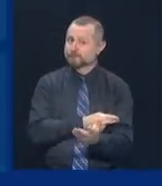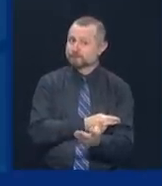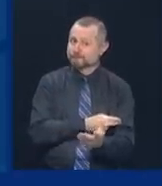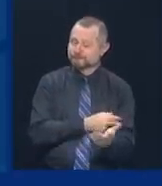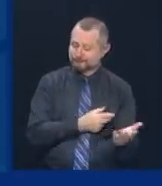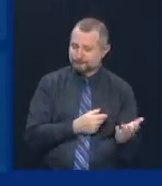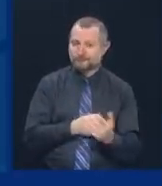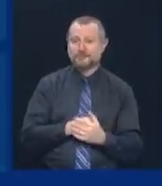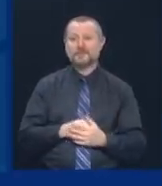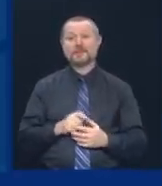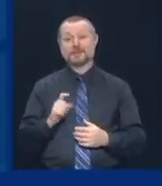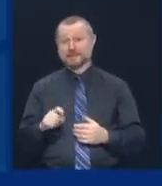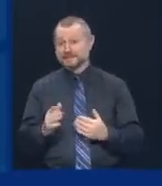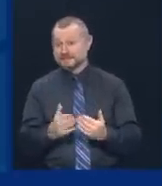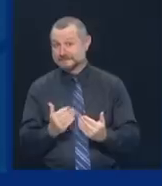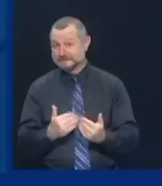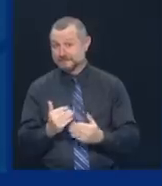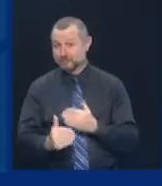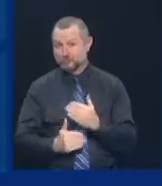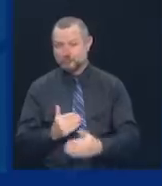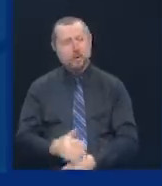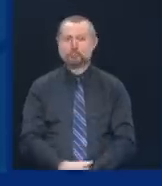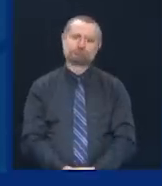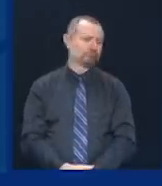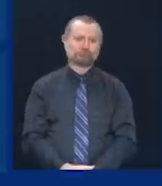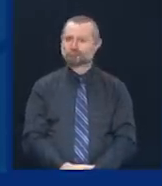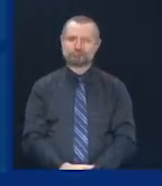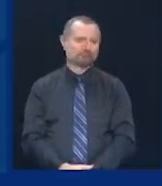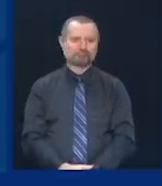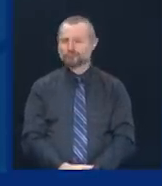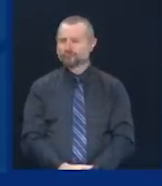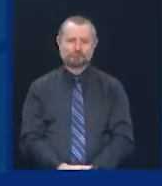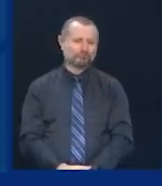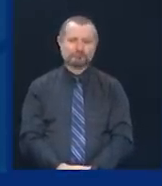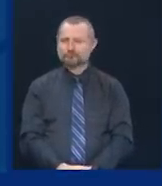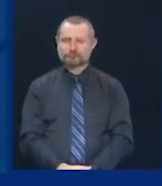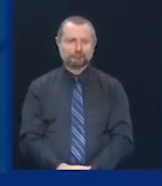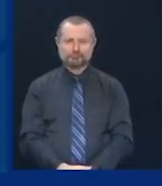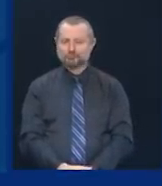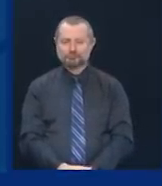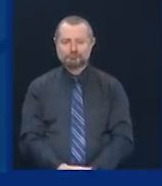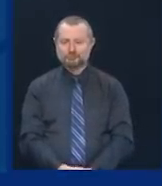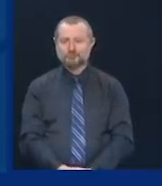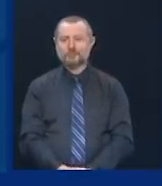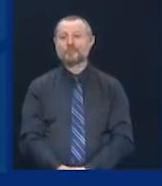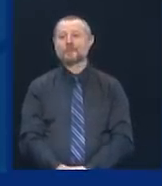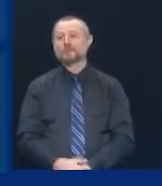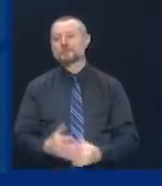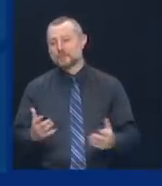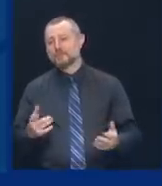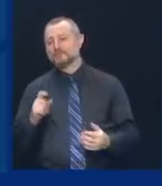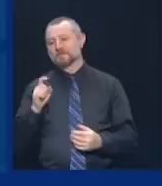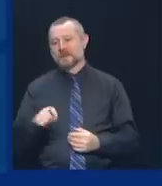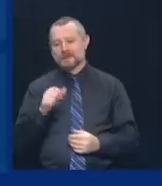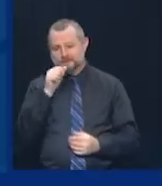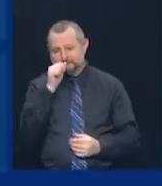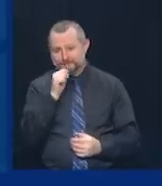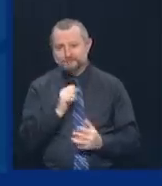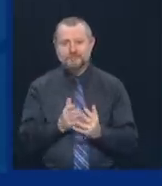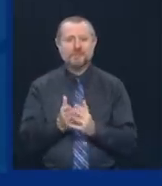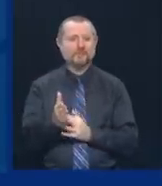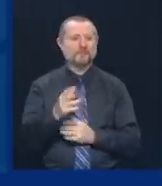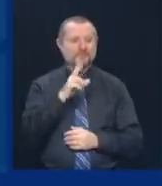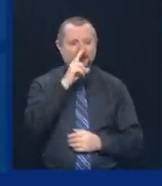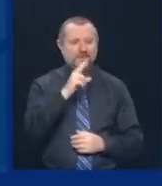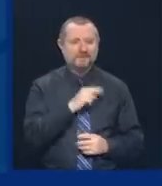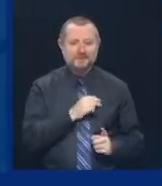easier said than done, I can tell you. So we have to get through Thanksgiving, then we have